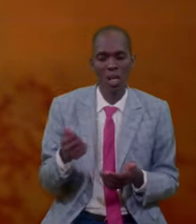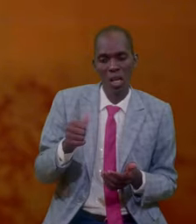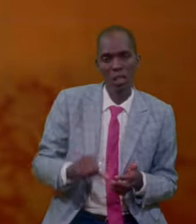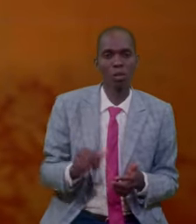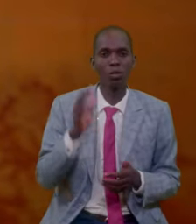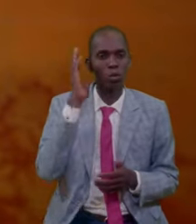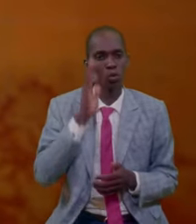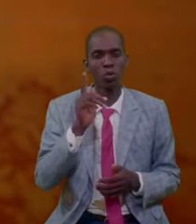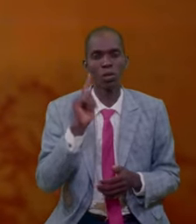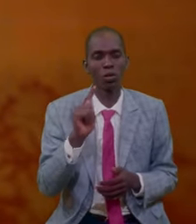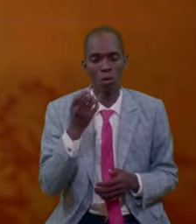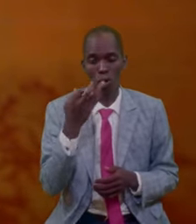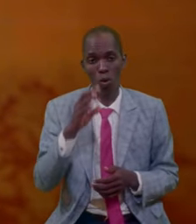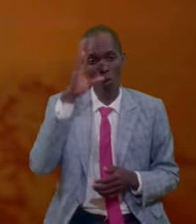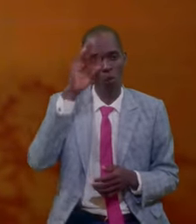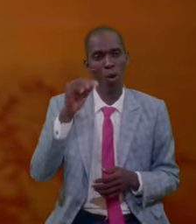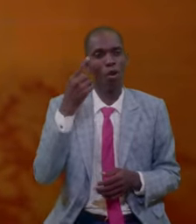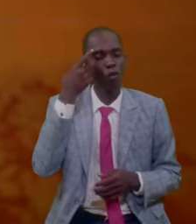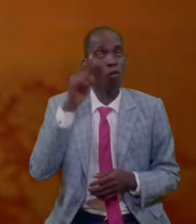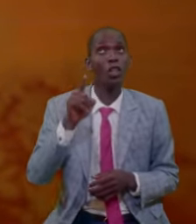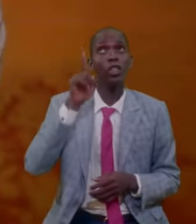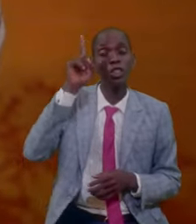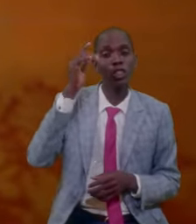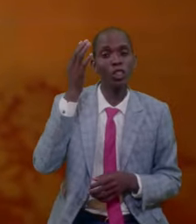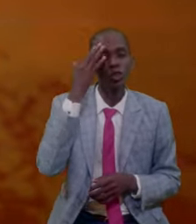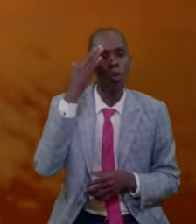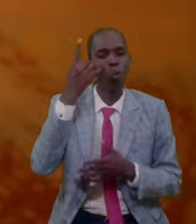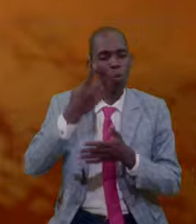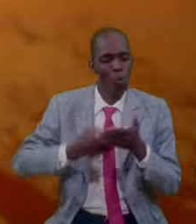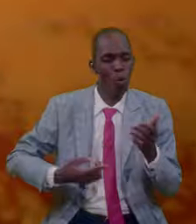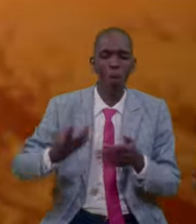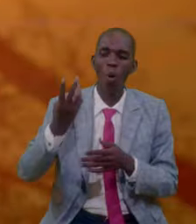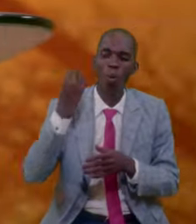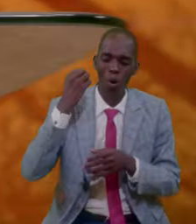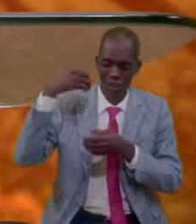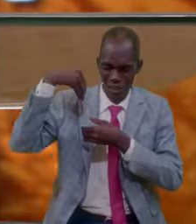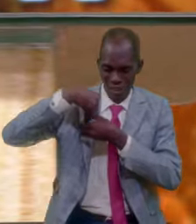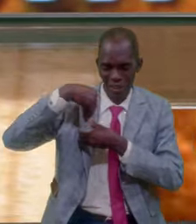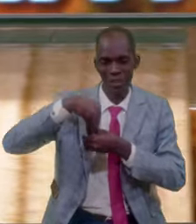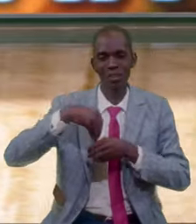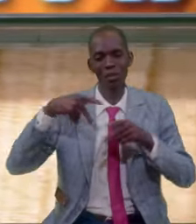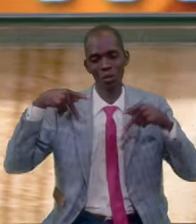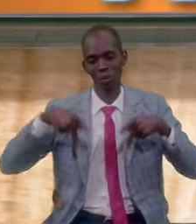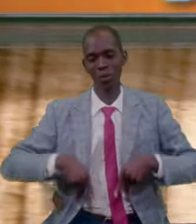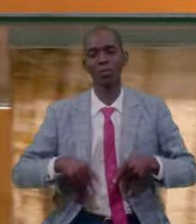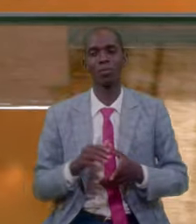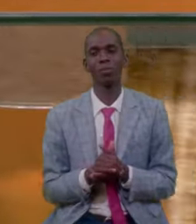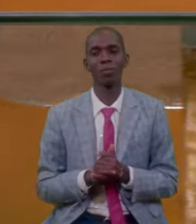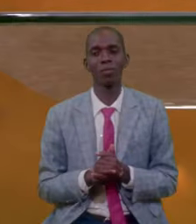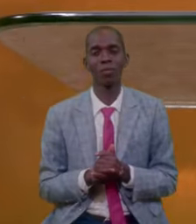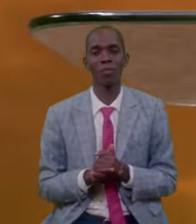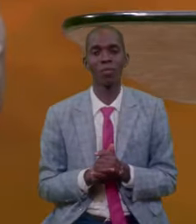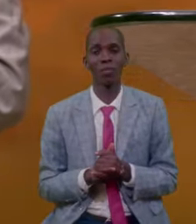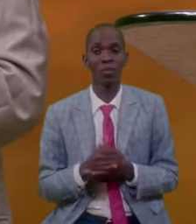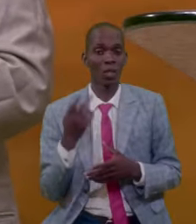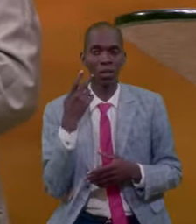man, for he knew what was in man. The depravity was still in them,